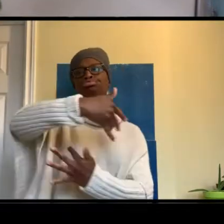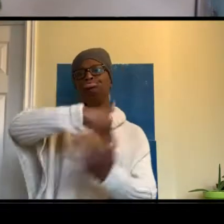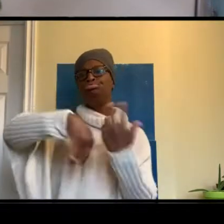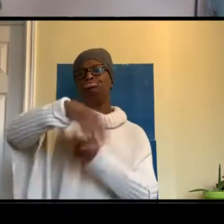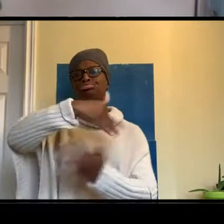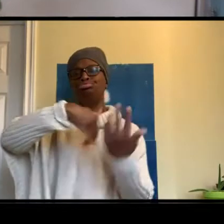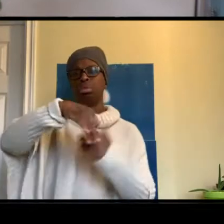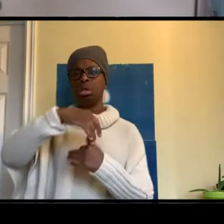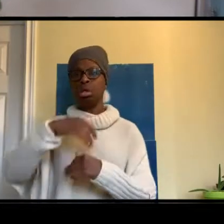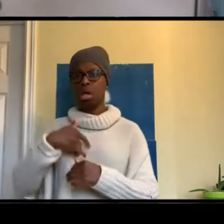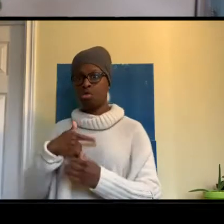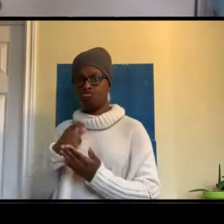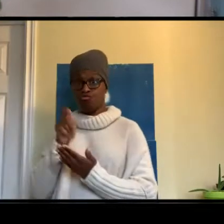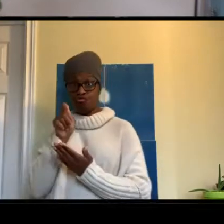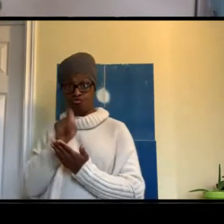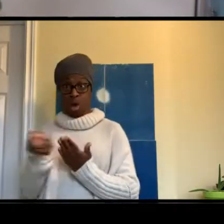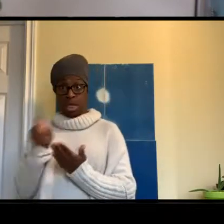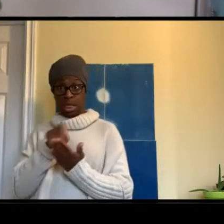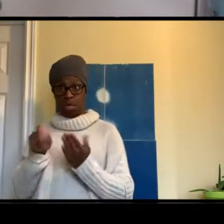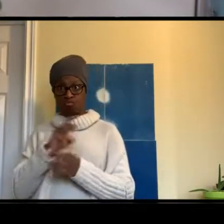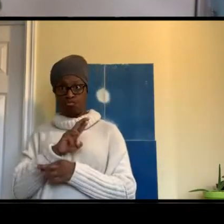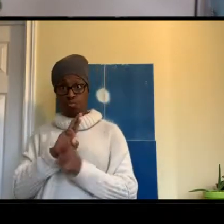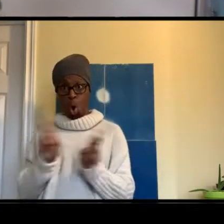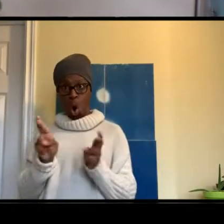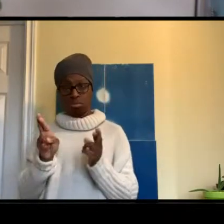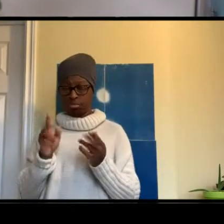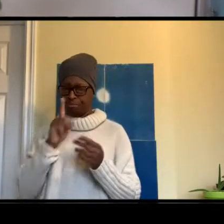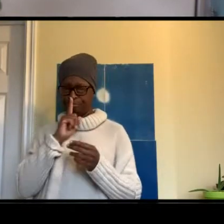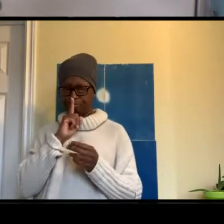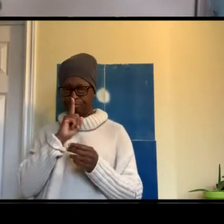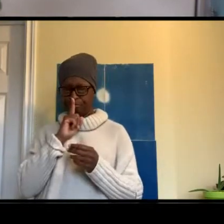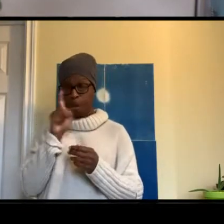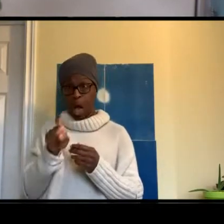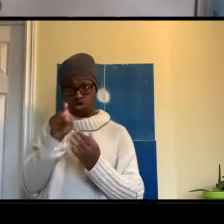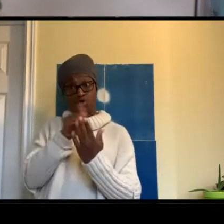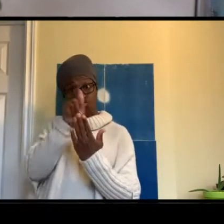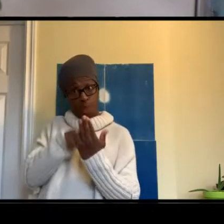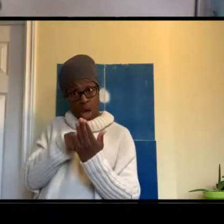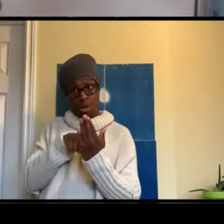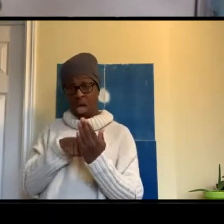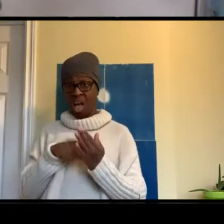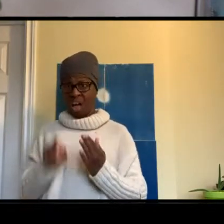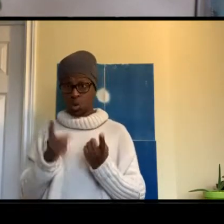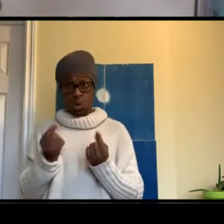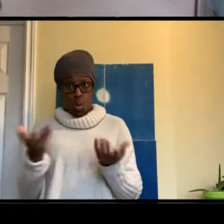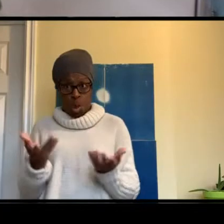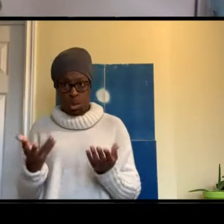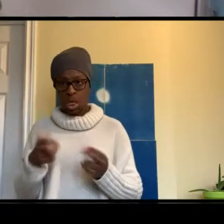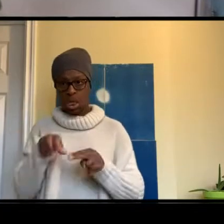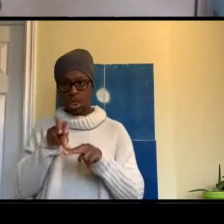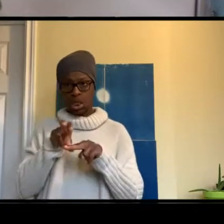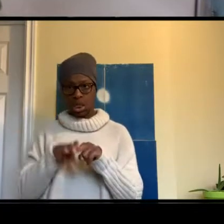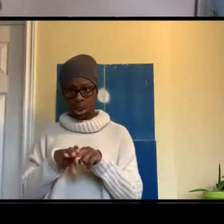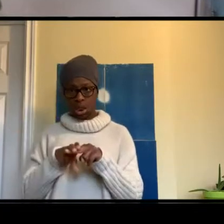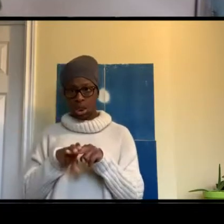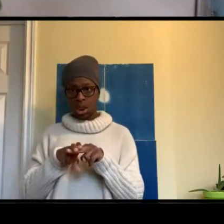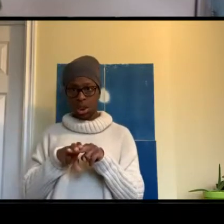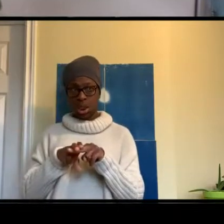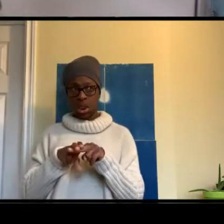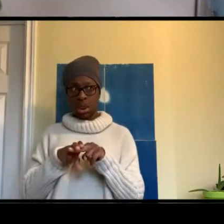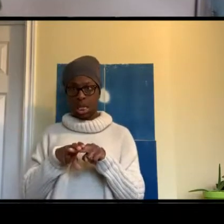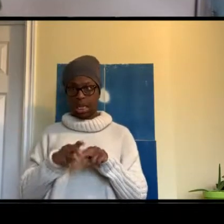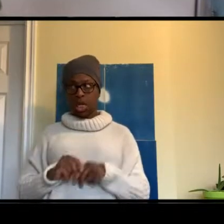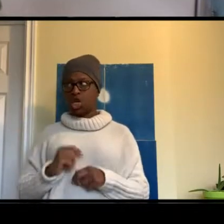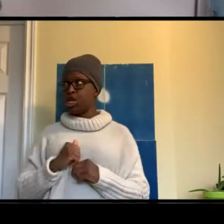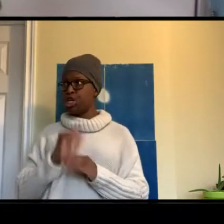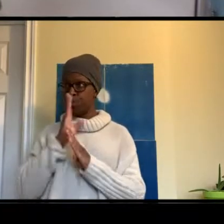and focused for a very long time, even just that idea can sometimes spark anxiety in me. I'm getting